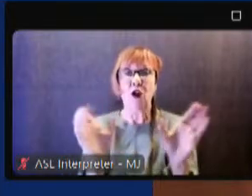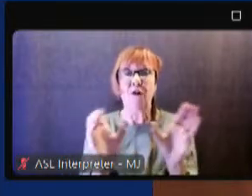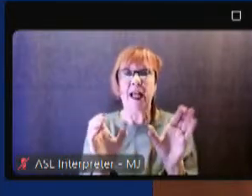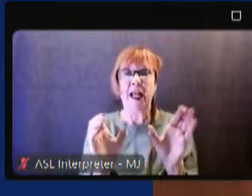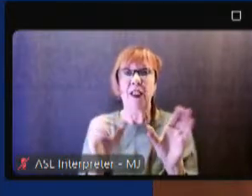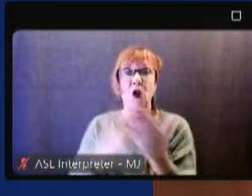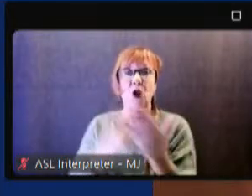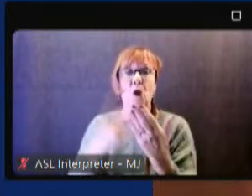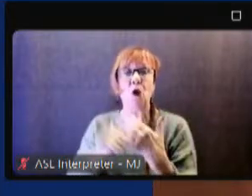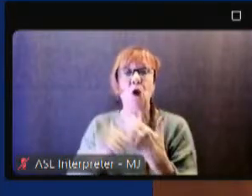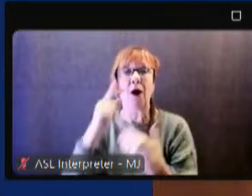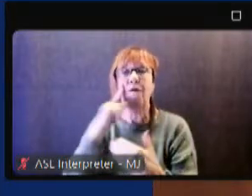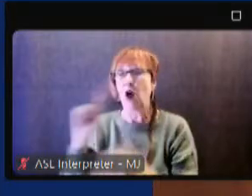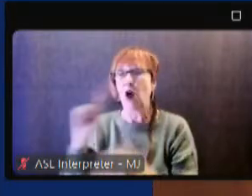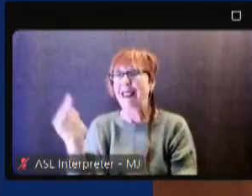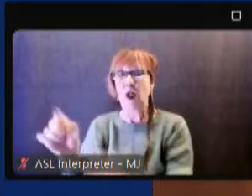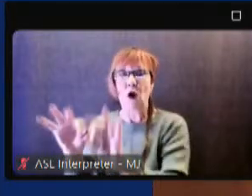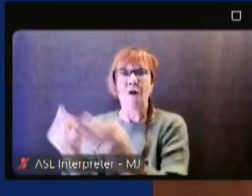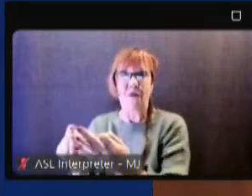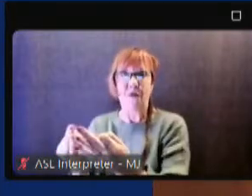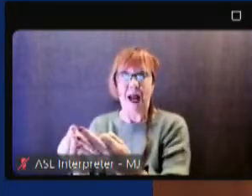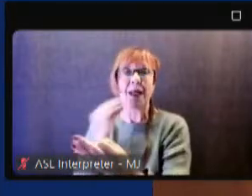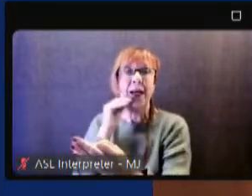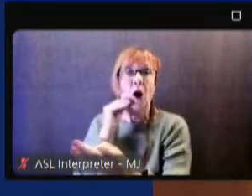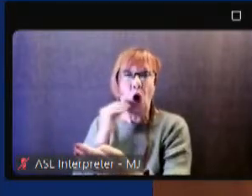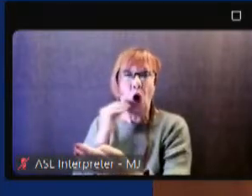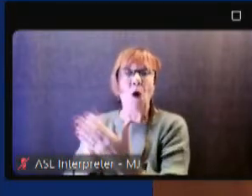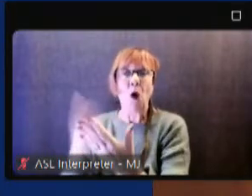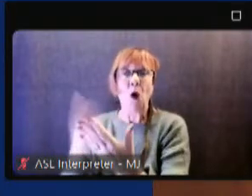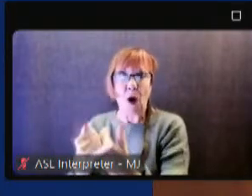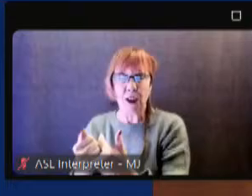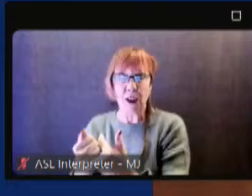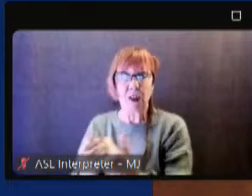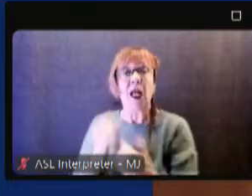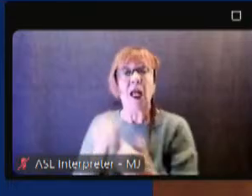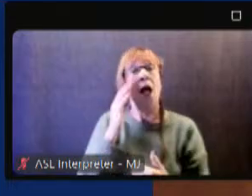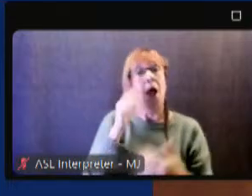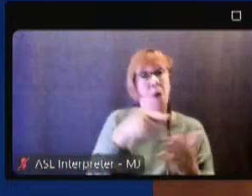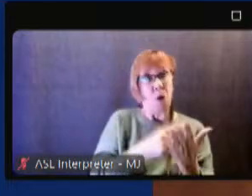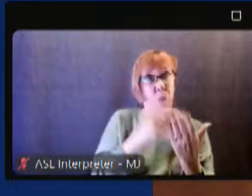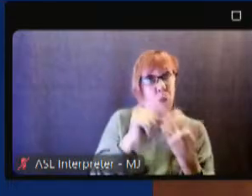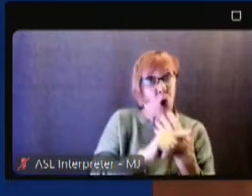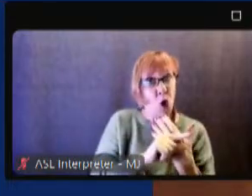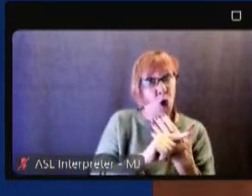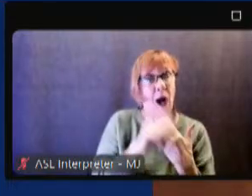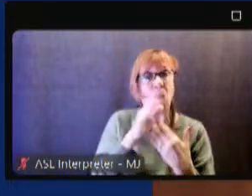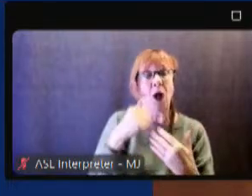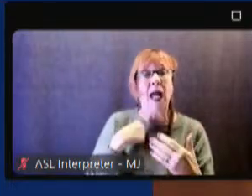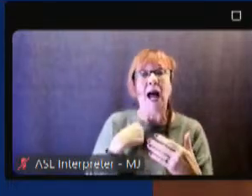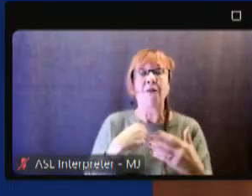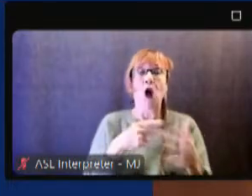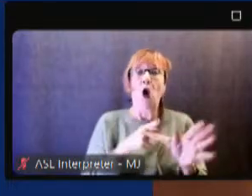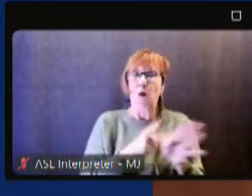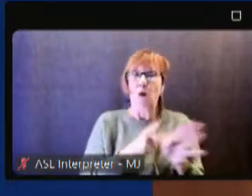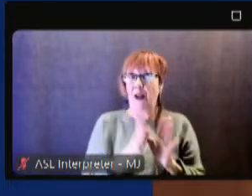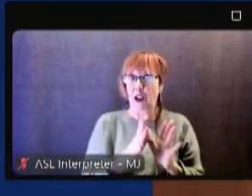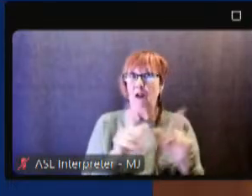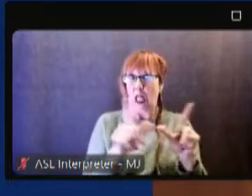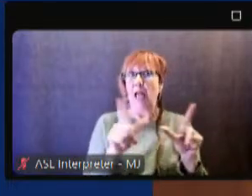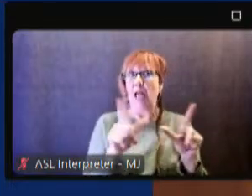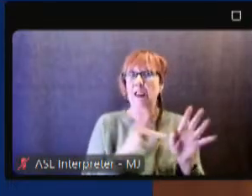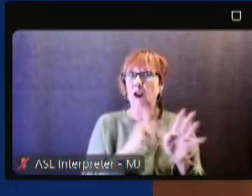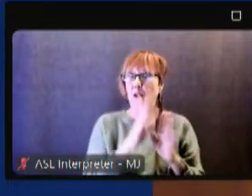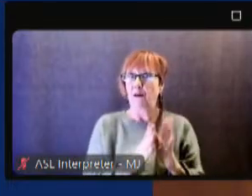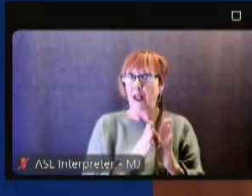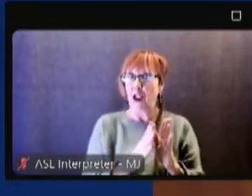home projects. This program will allow licensed professionals to certify that their plans